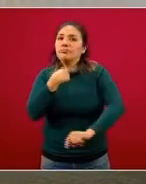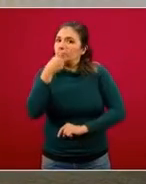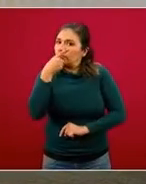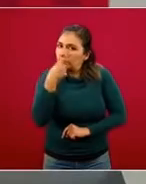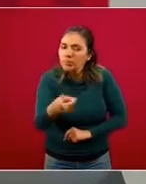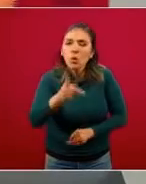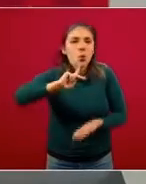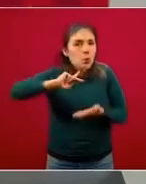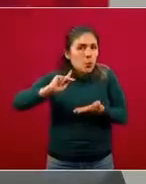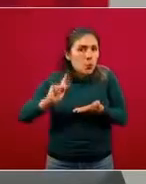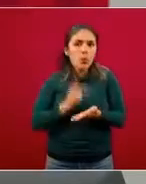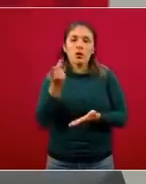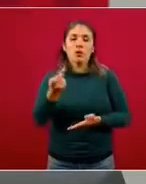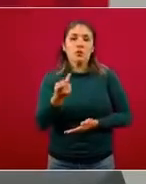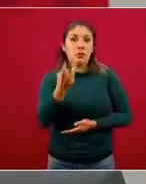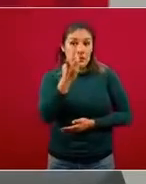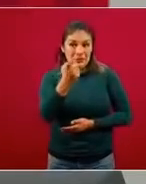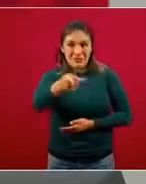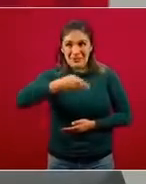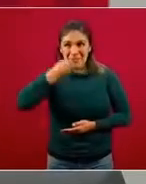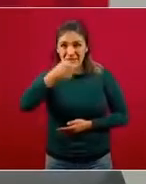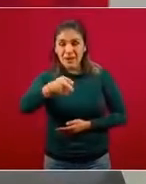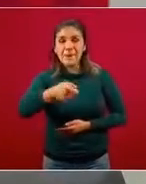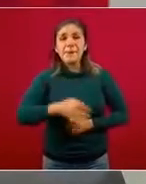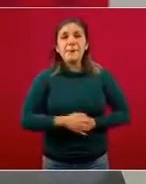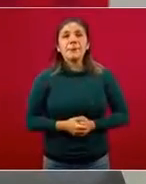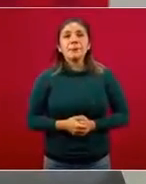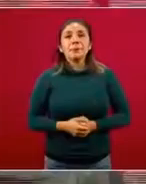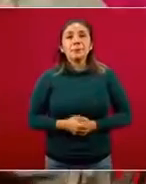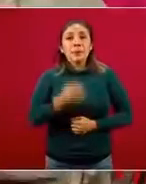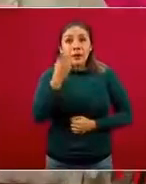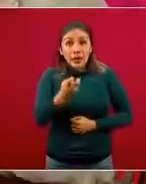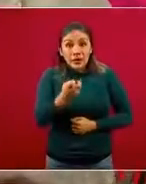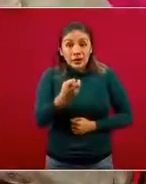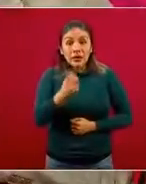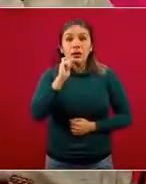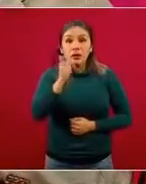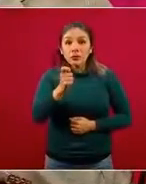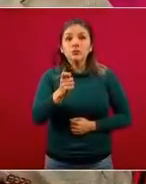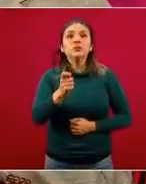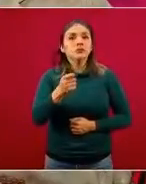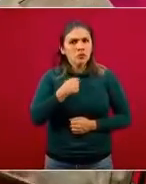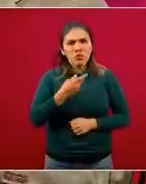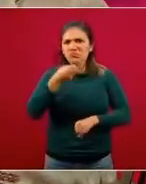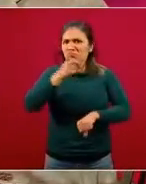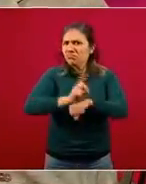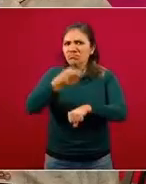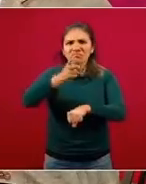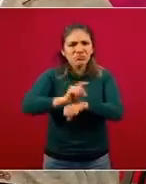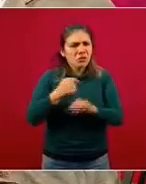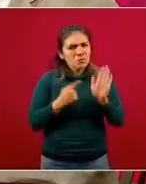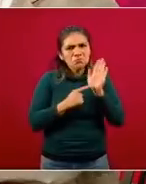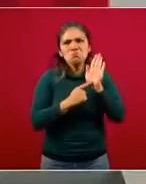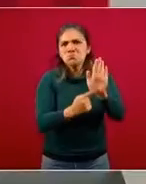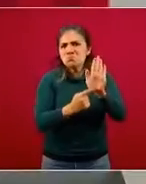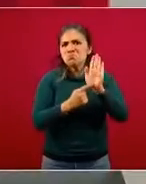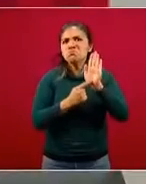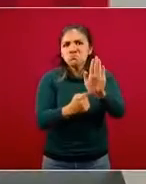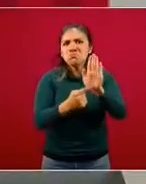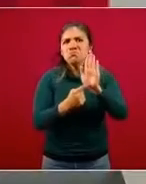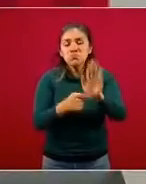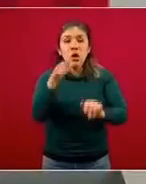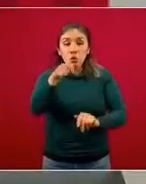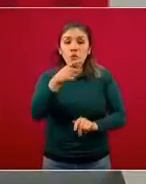long pandemic, and that is true now. I'm being consistent. This is consistently what